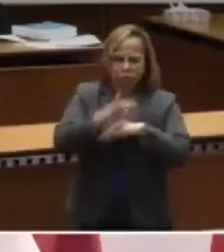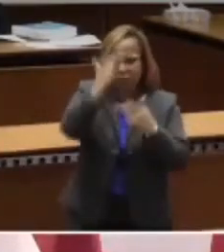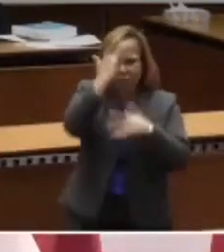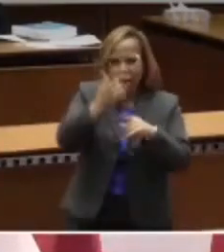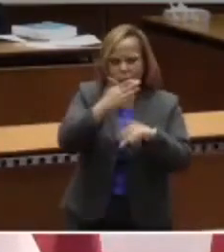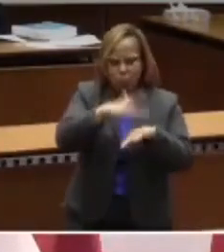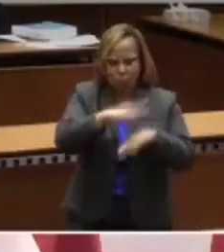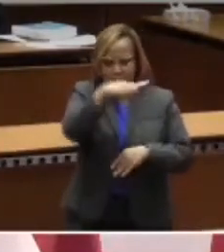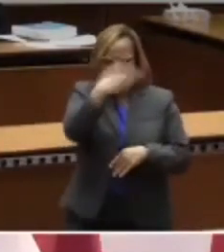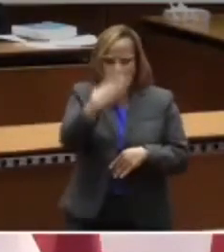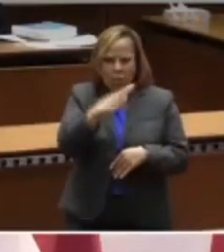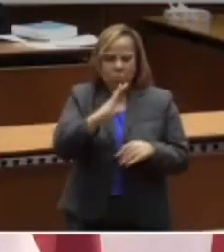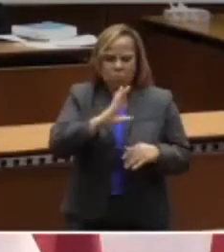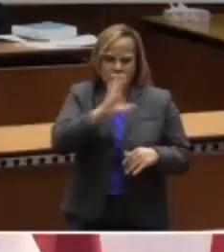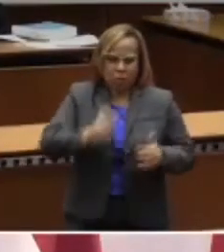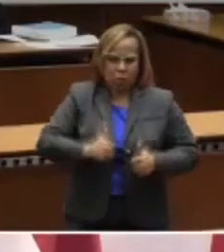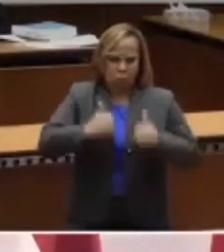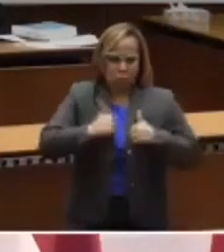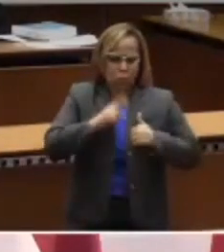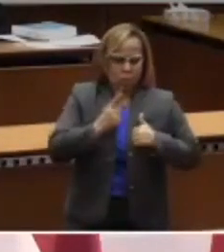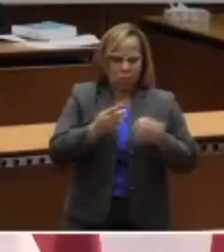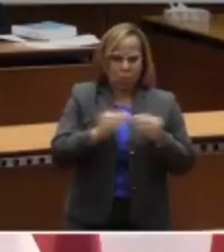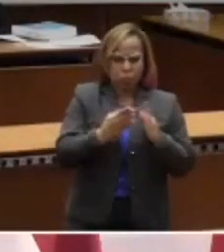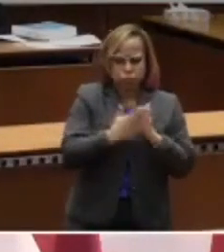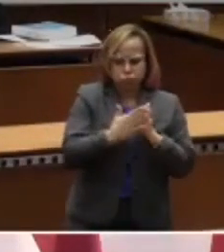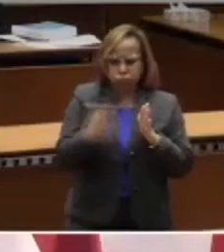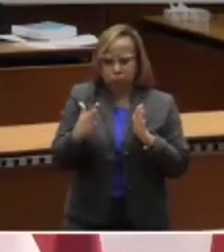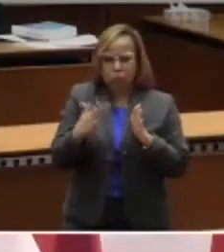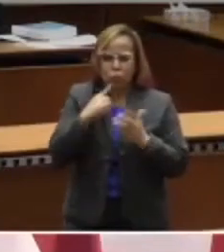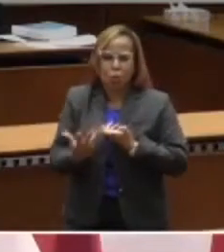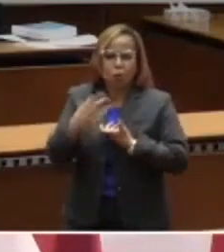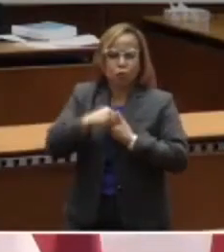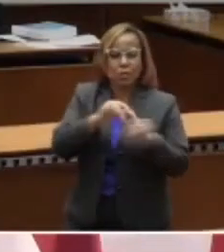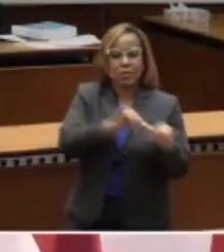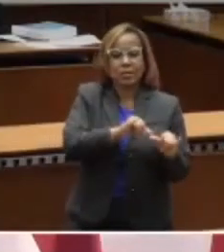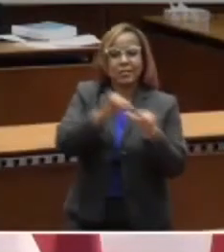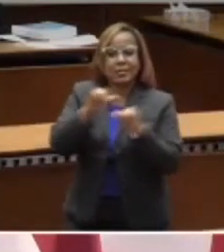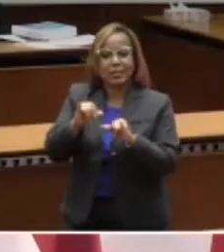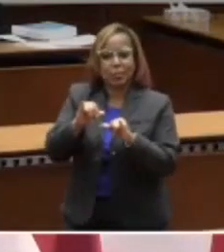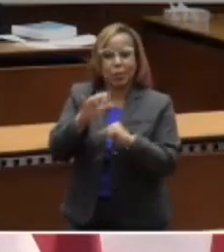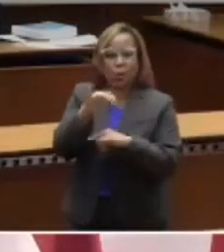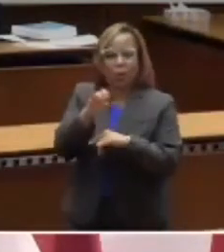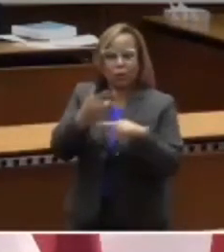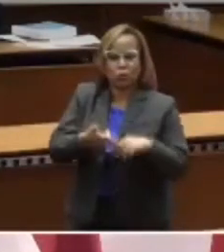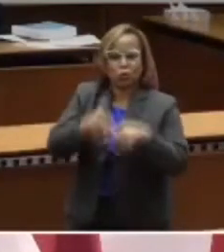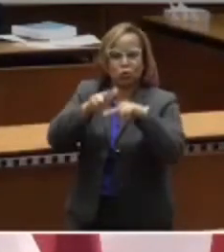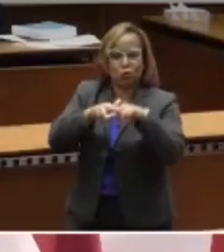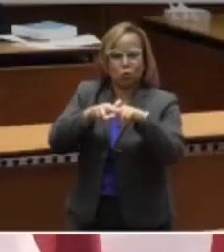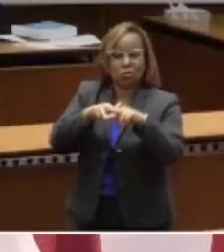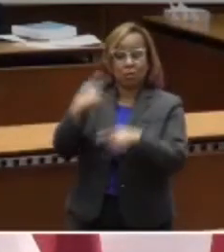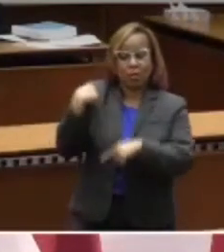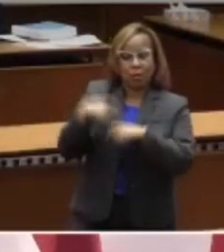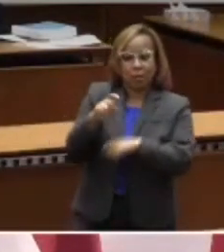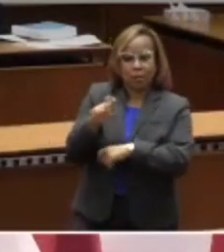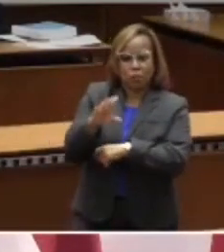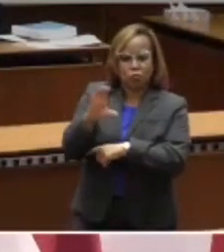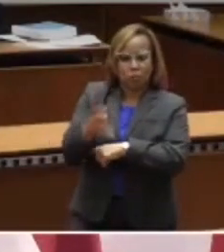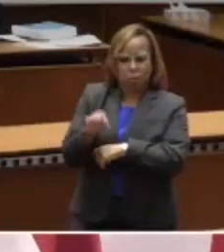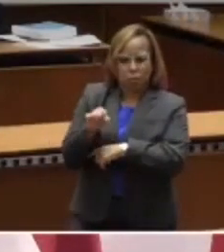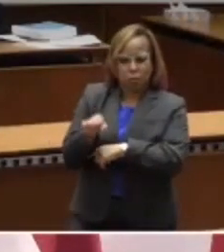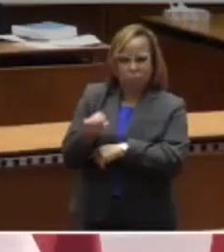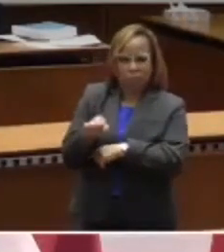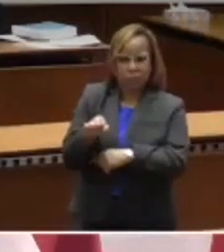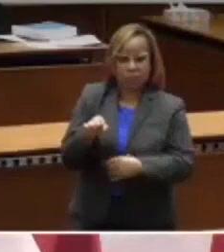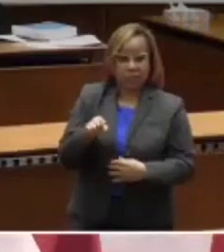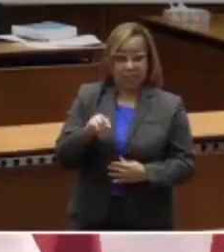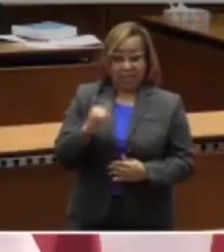virus on Black Chicago expanded to address a similar case surge in Latinx Chicago. Now,